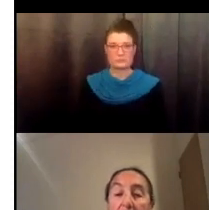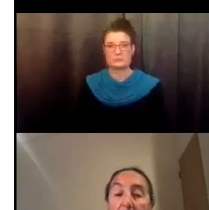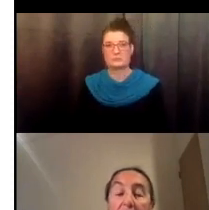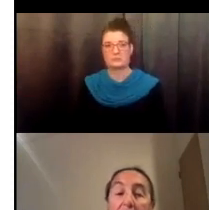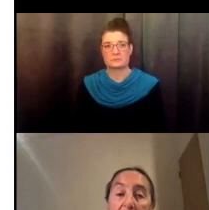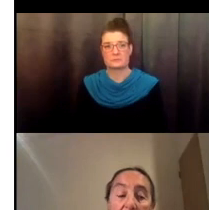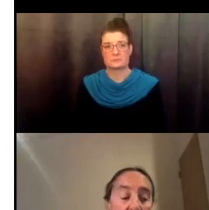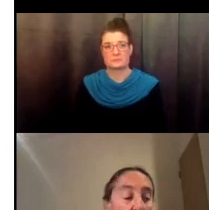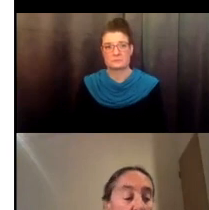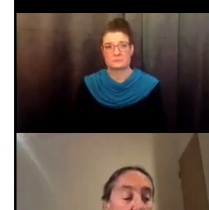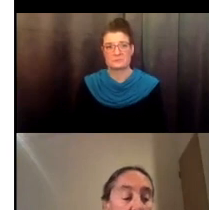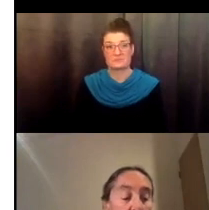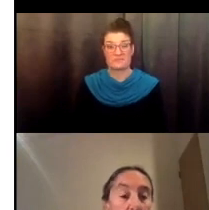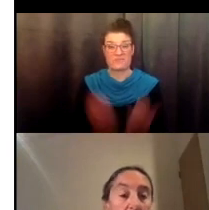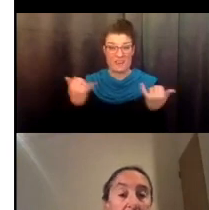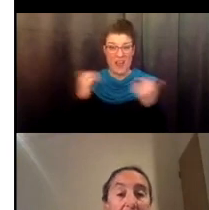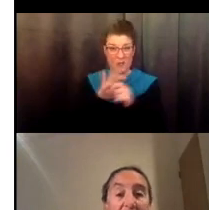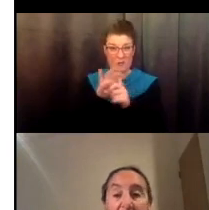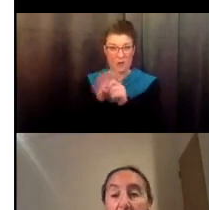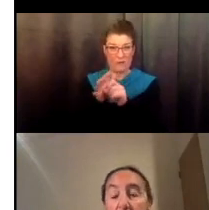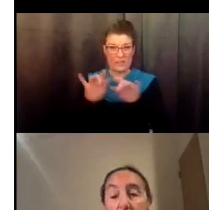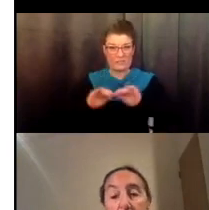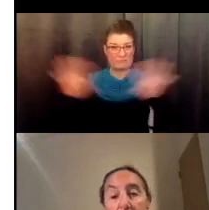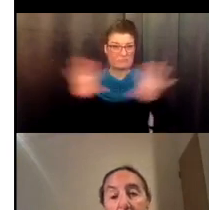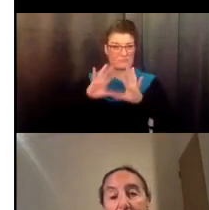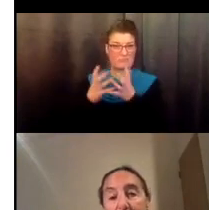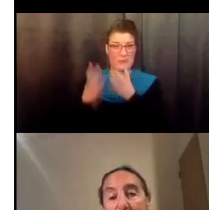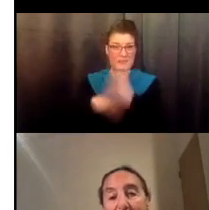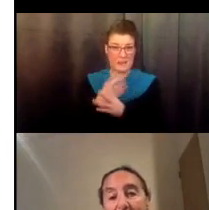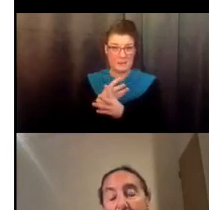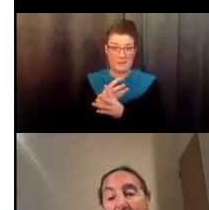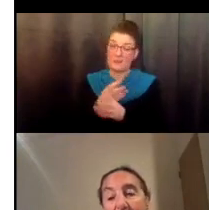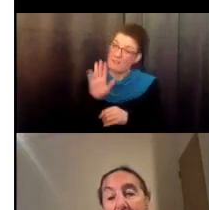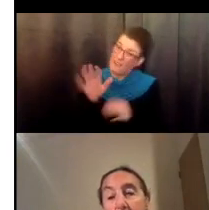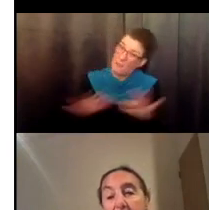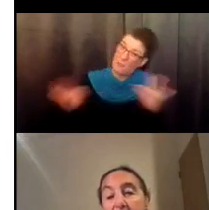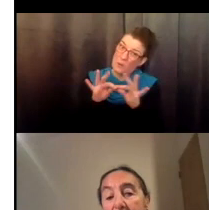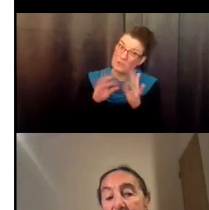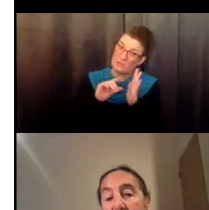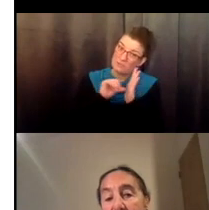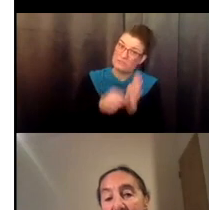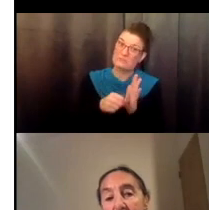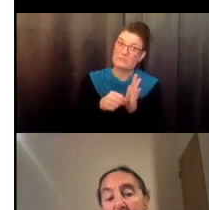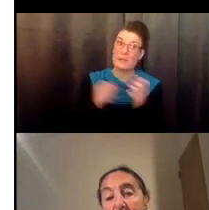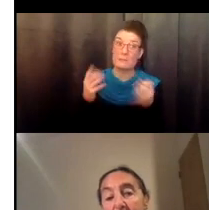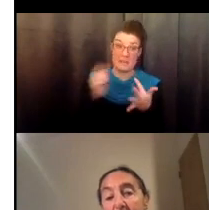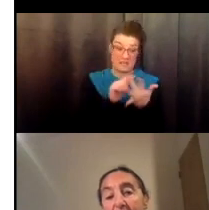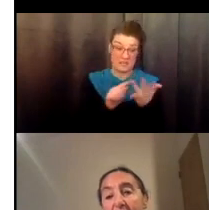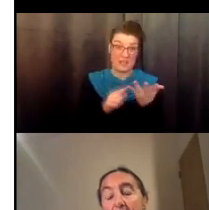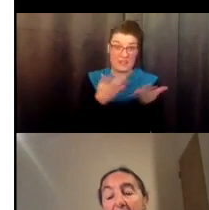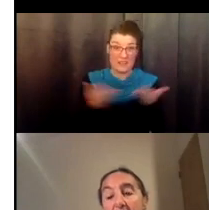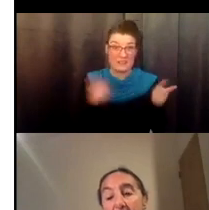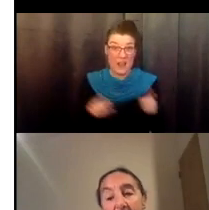So we're in the middle of a COVID pandemic, and I think it's just really important to point out that many of these factors